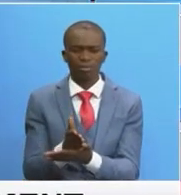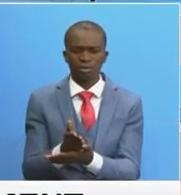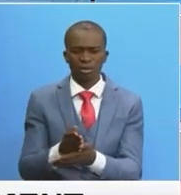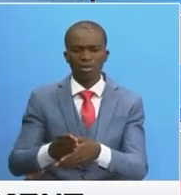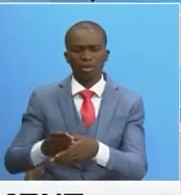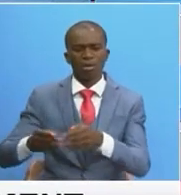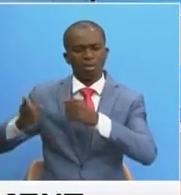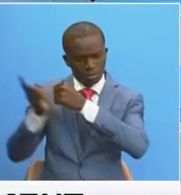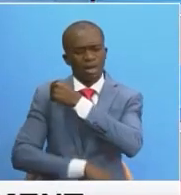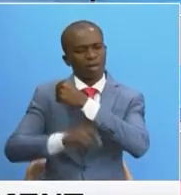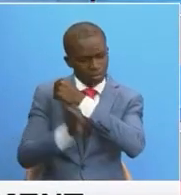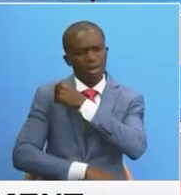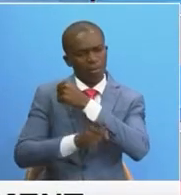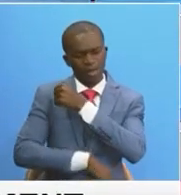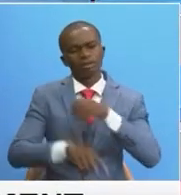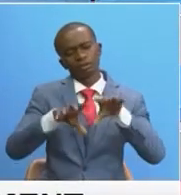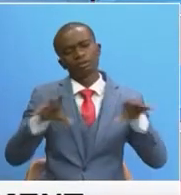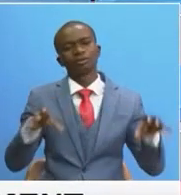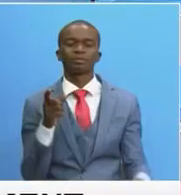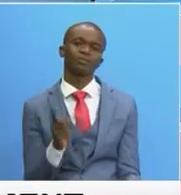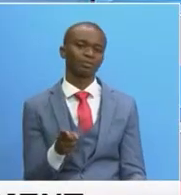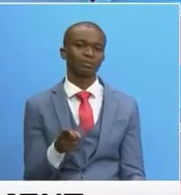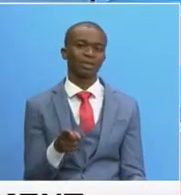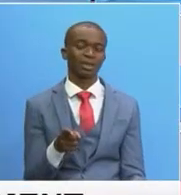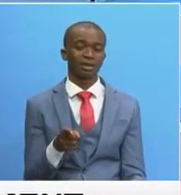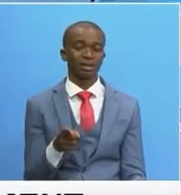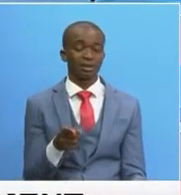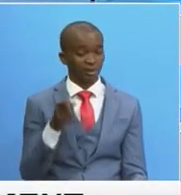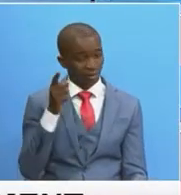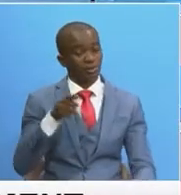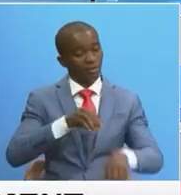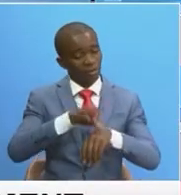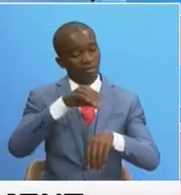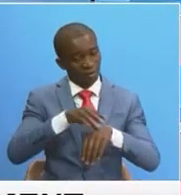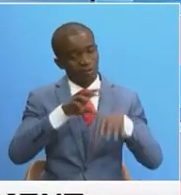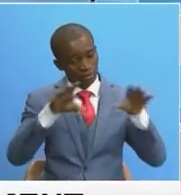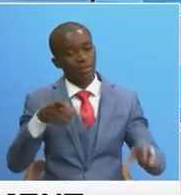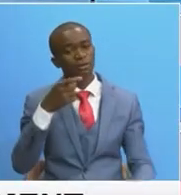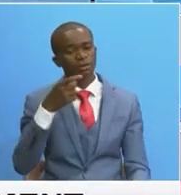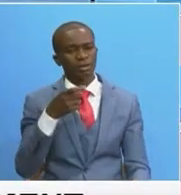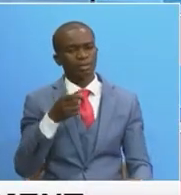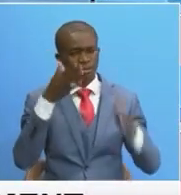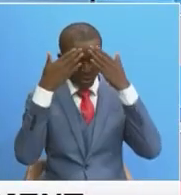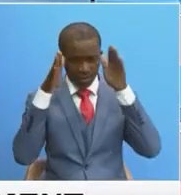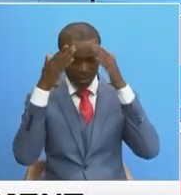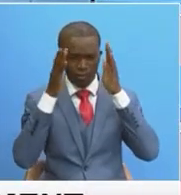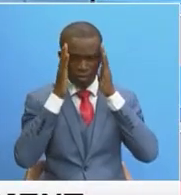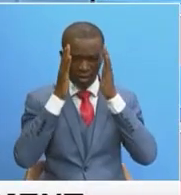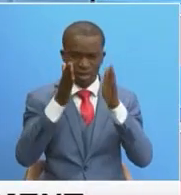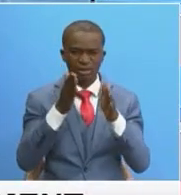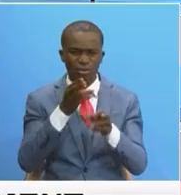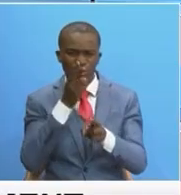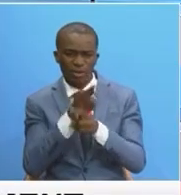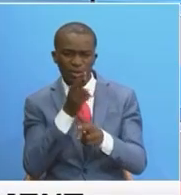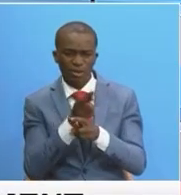on behalf of their children. The call was made during the sensitization meeting focused on children's rights, early marriages and violence